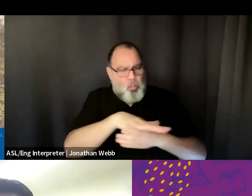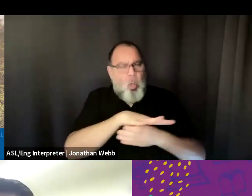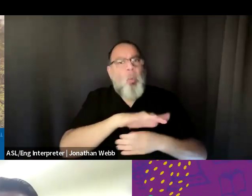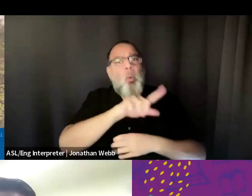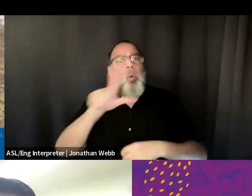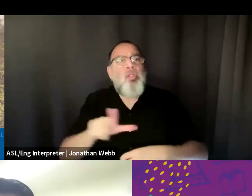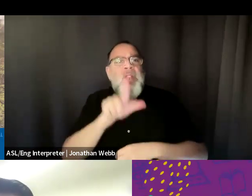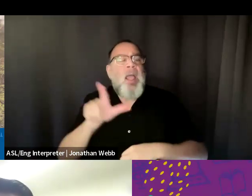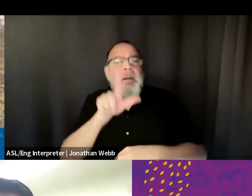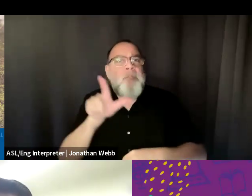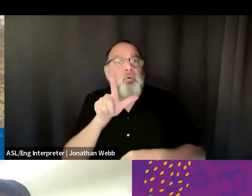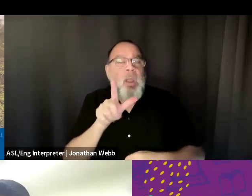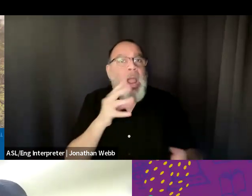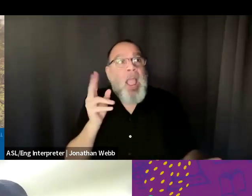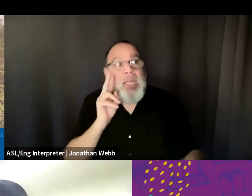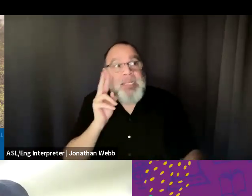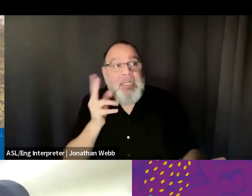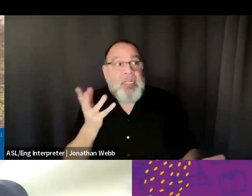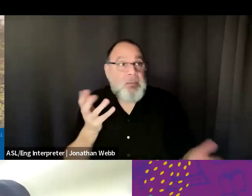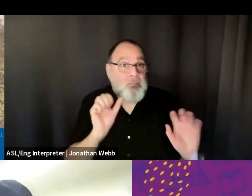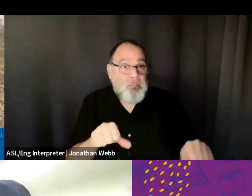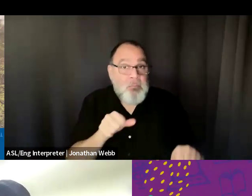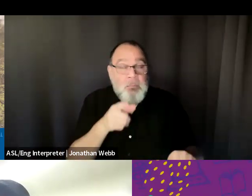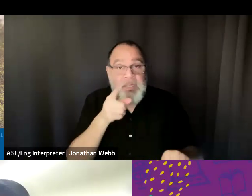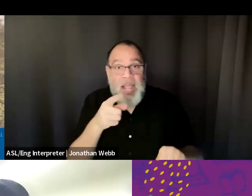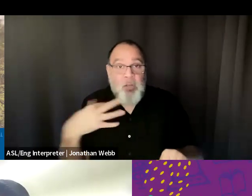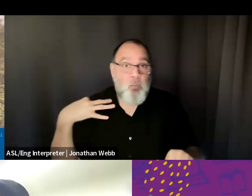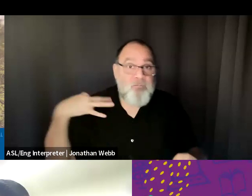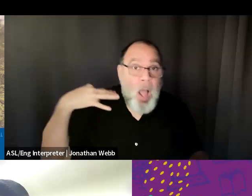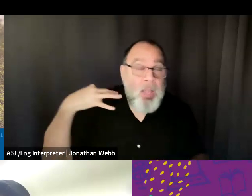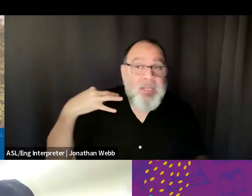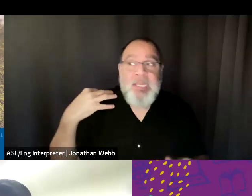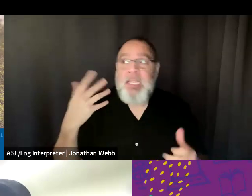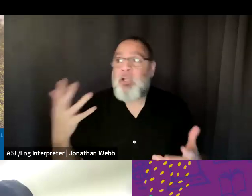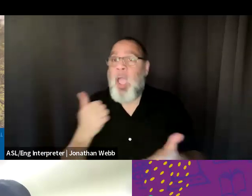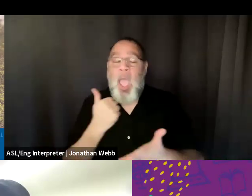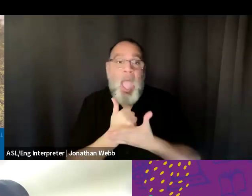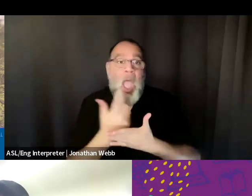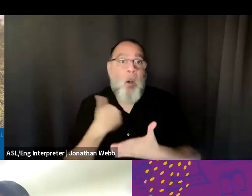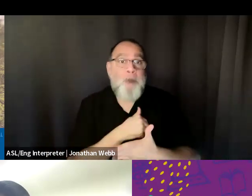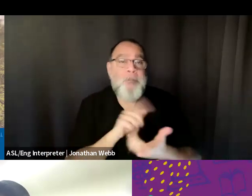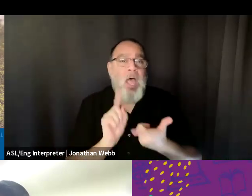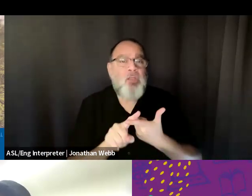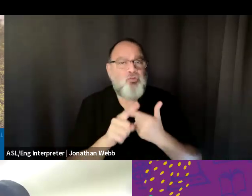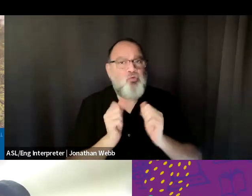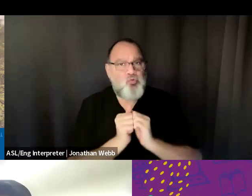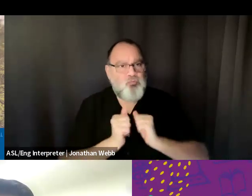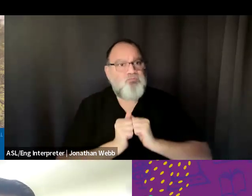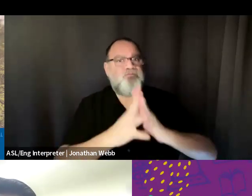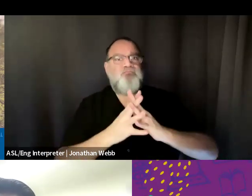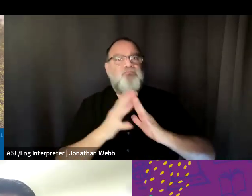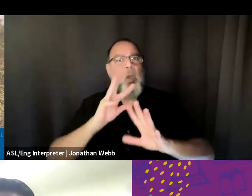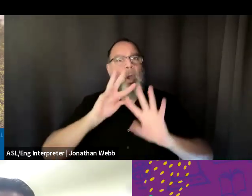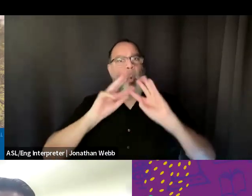and see if there's a way you can volunteer, help us set up like a consistent workshop or something like that